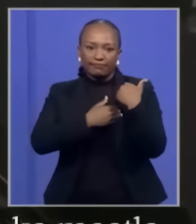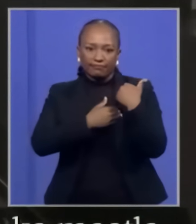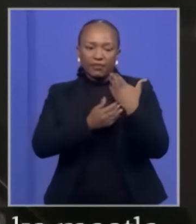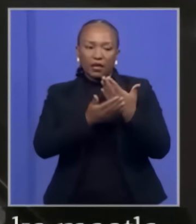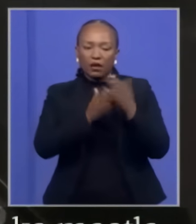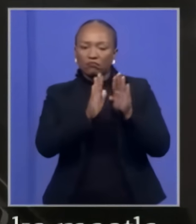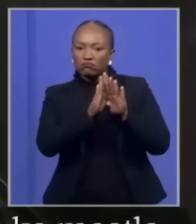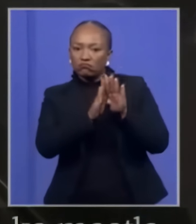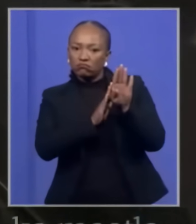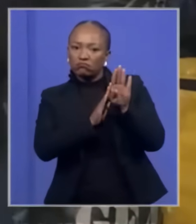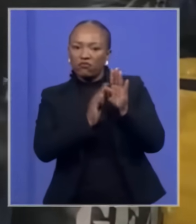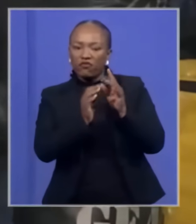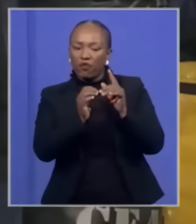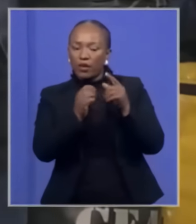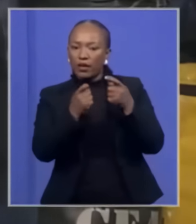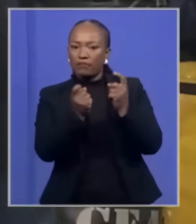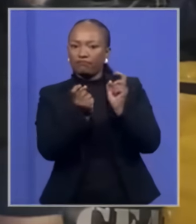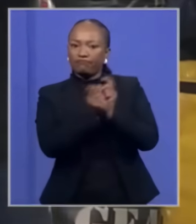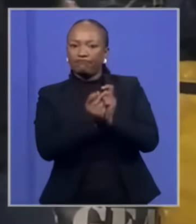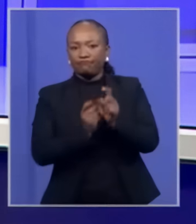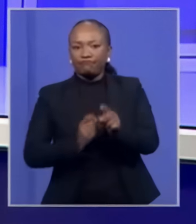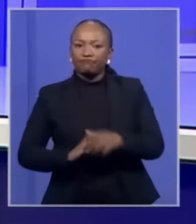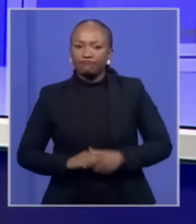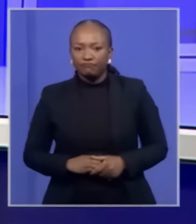bona papading ye.